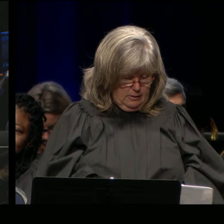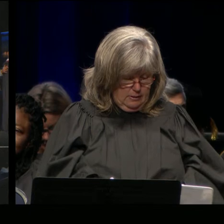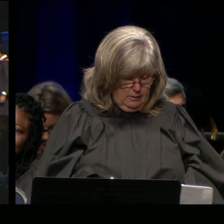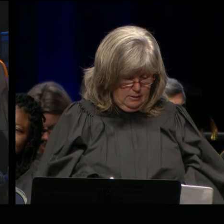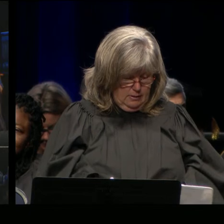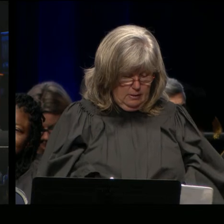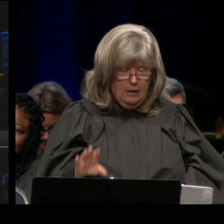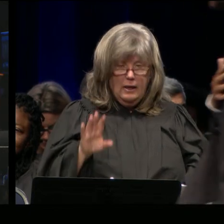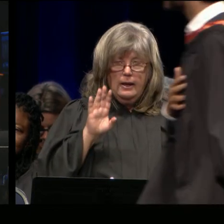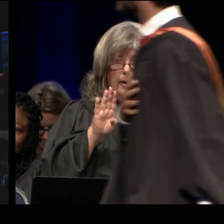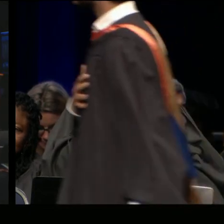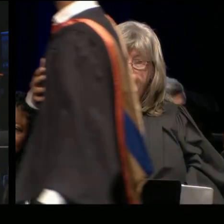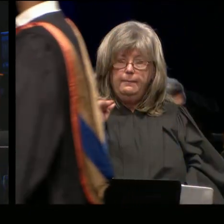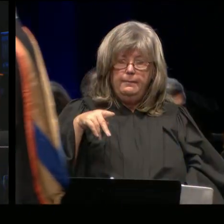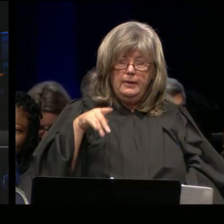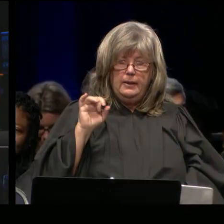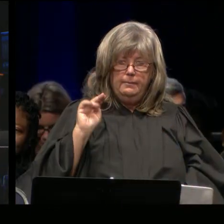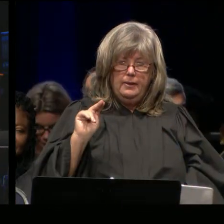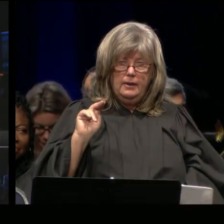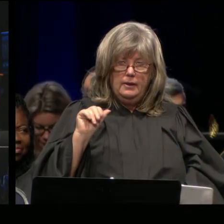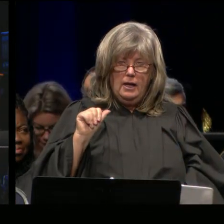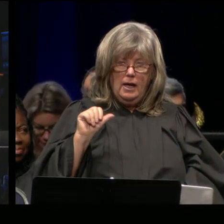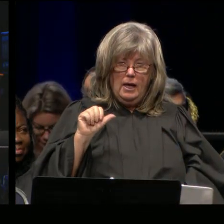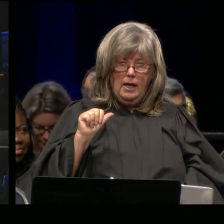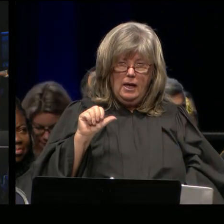Bipin Asi.